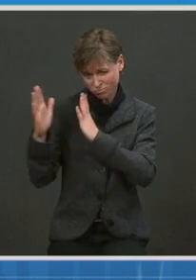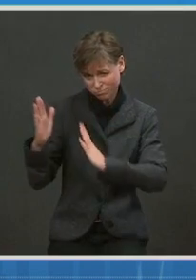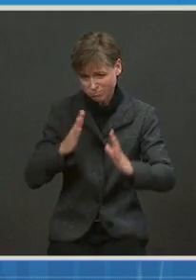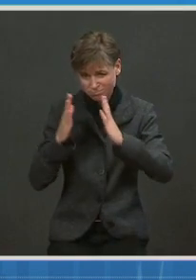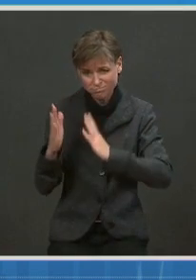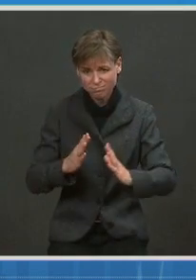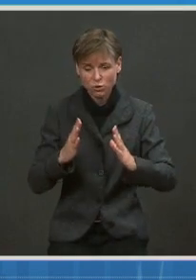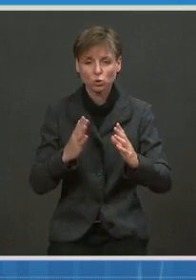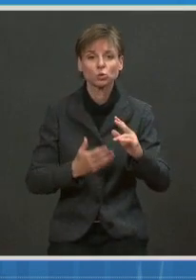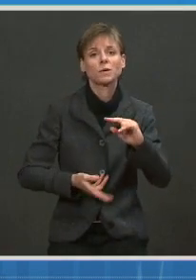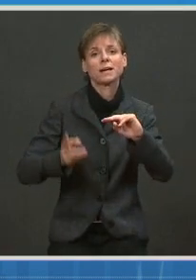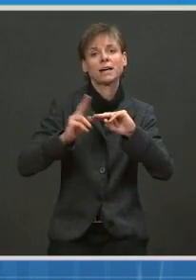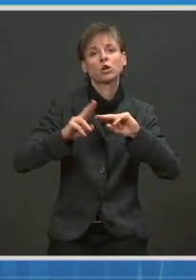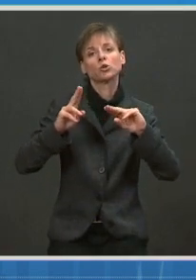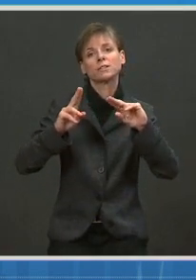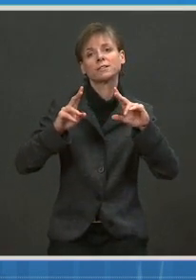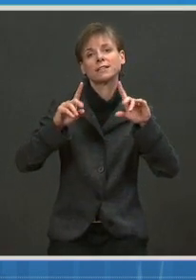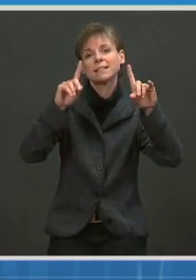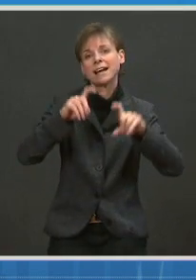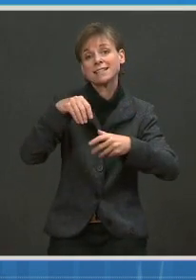schools and get them back open.